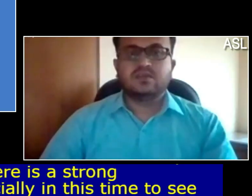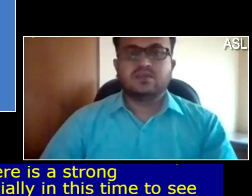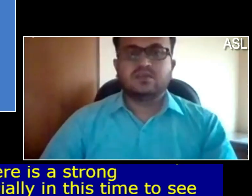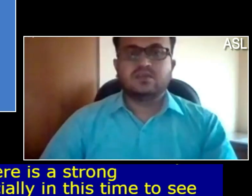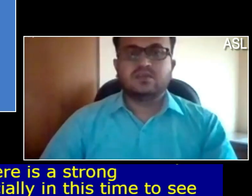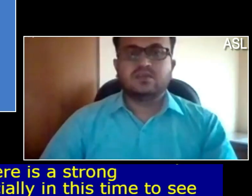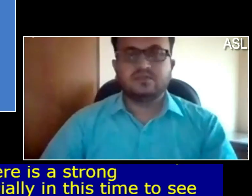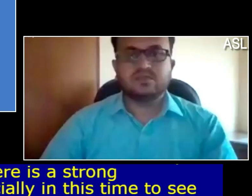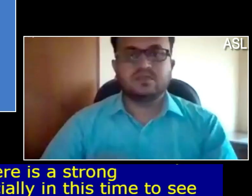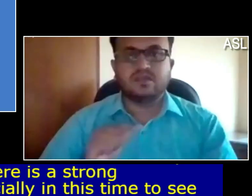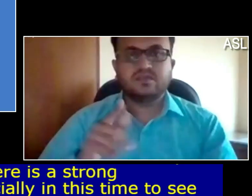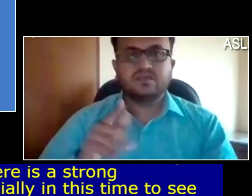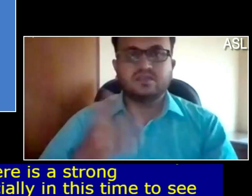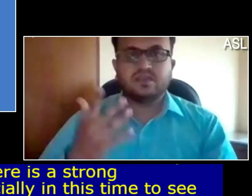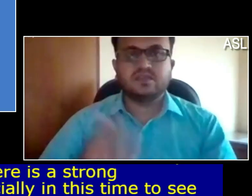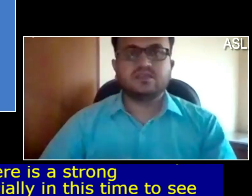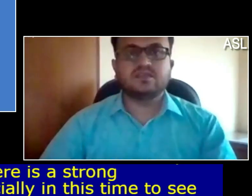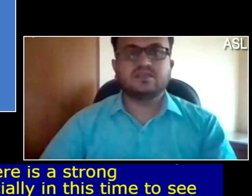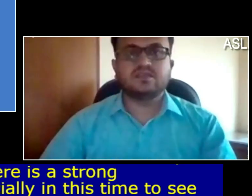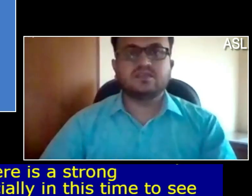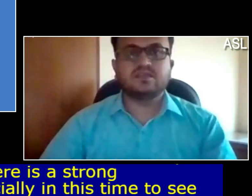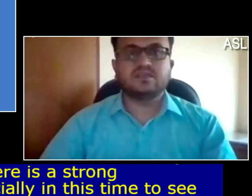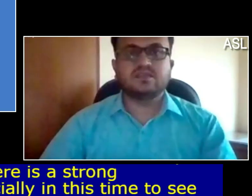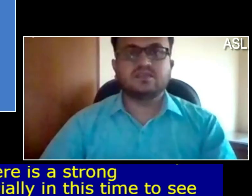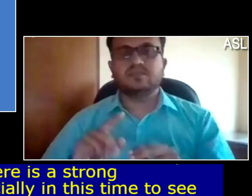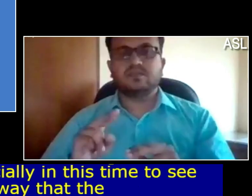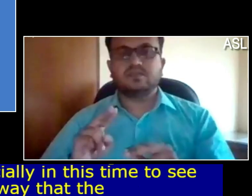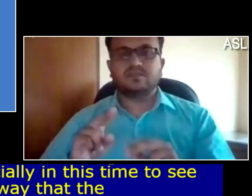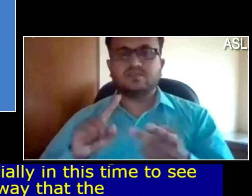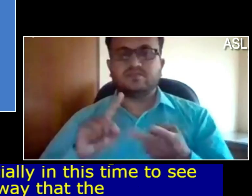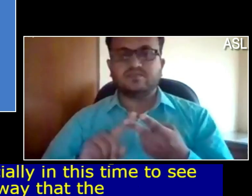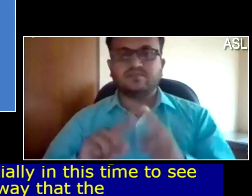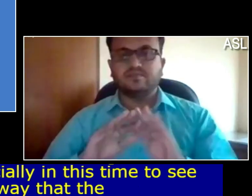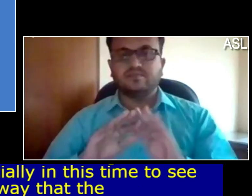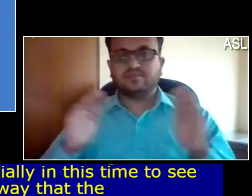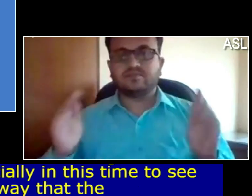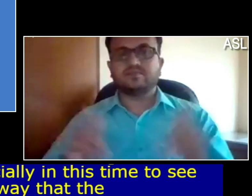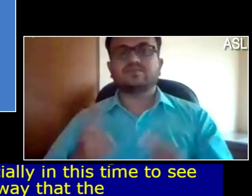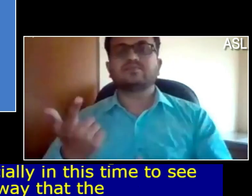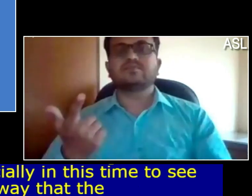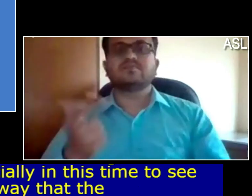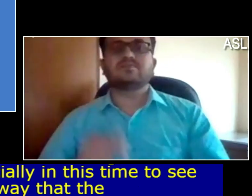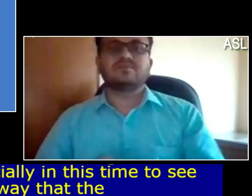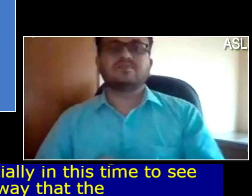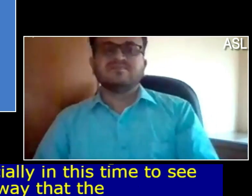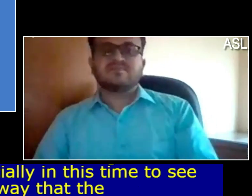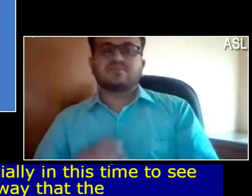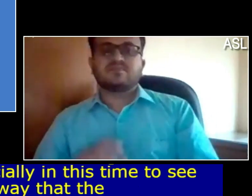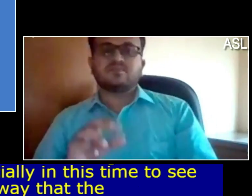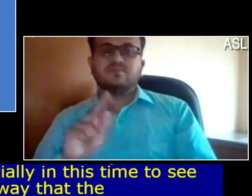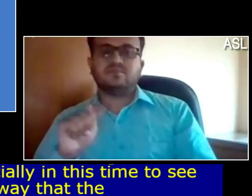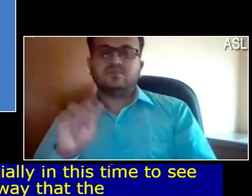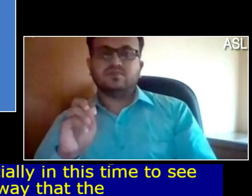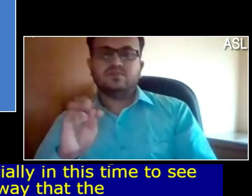environment in a digital society is totally inclusive and there is no one who's left